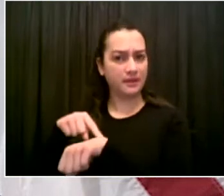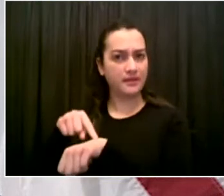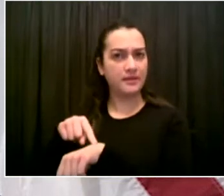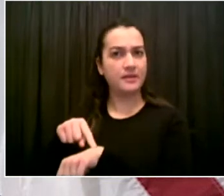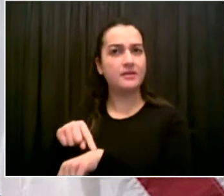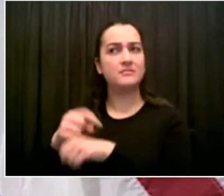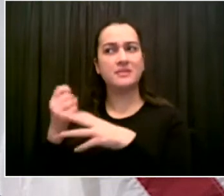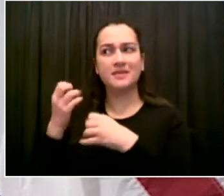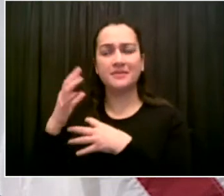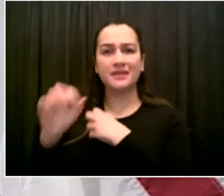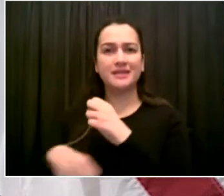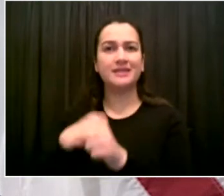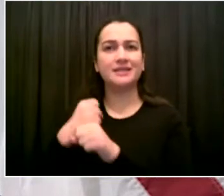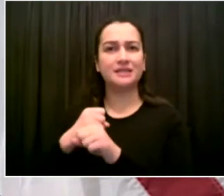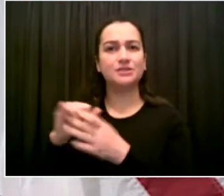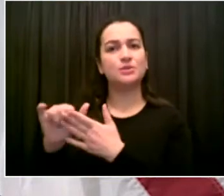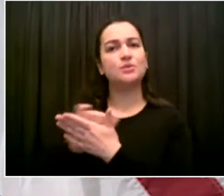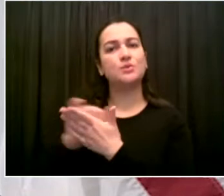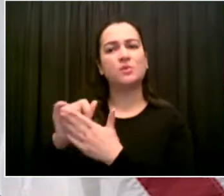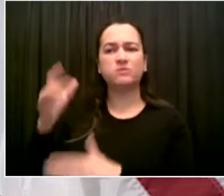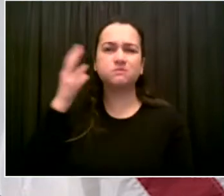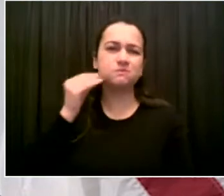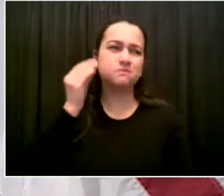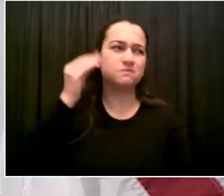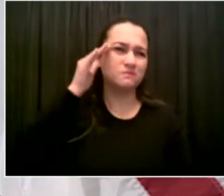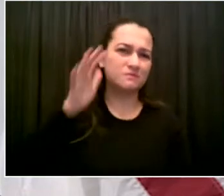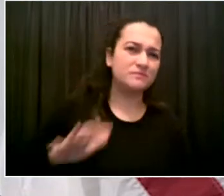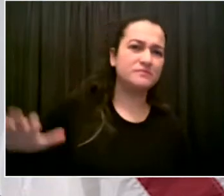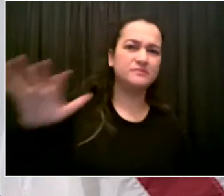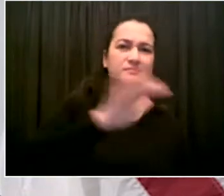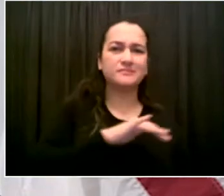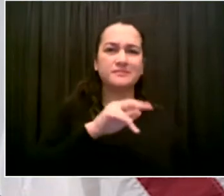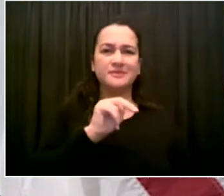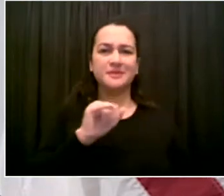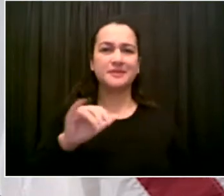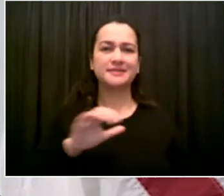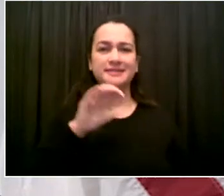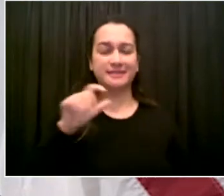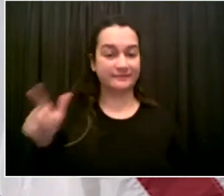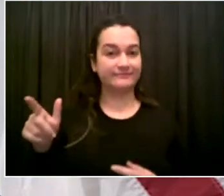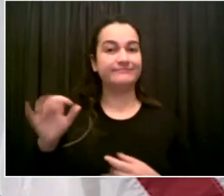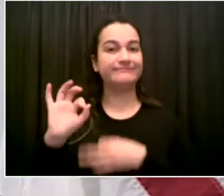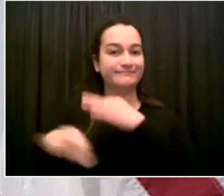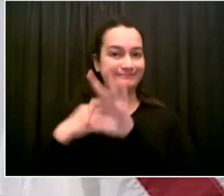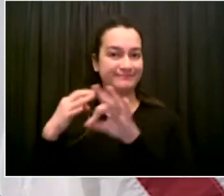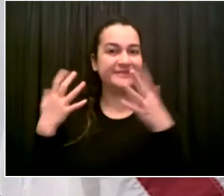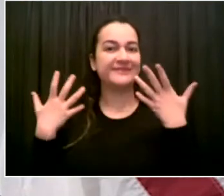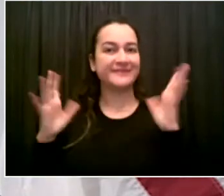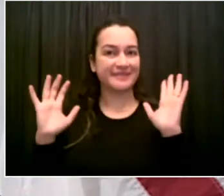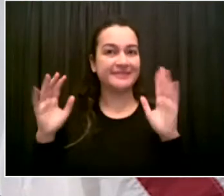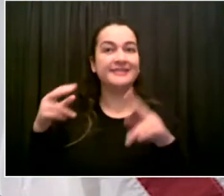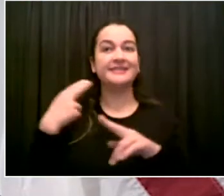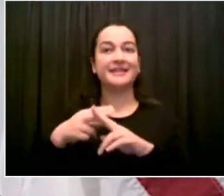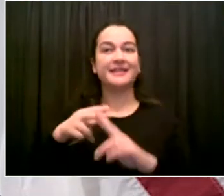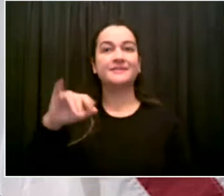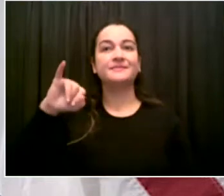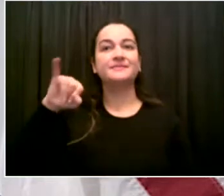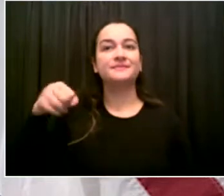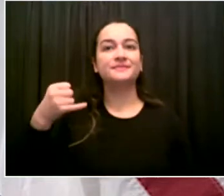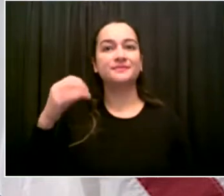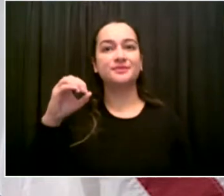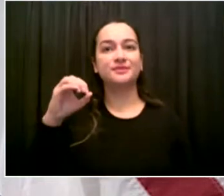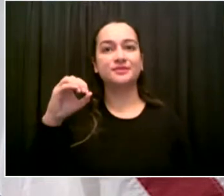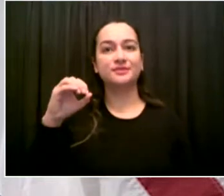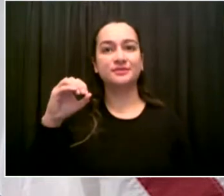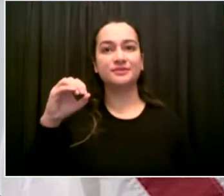his love for this city and his commitment. John Stravani, someone who is by every definition